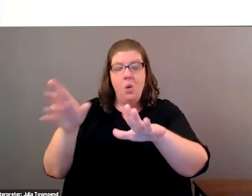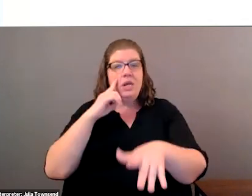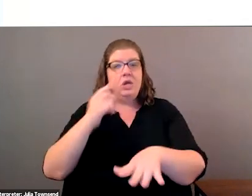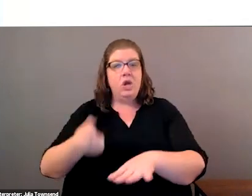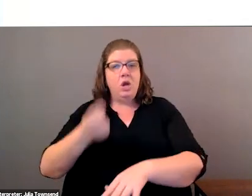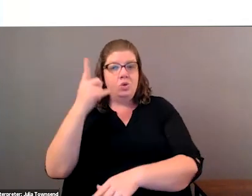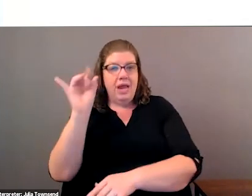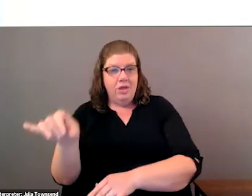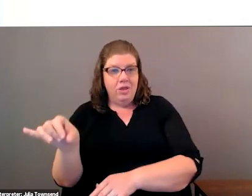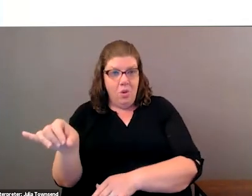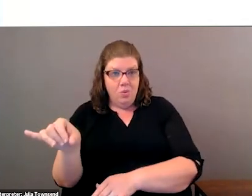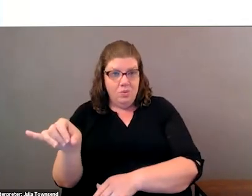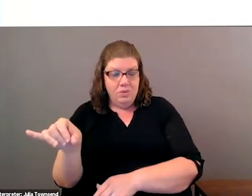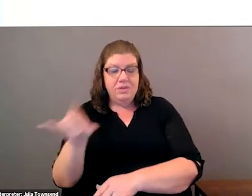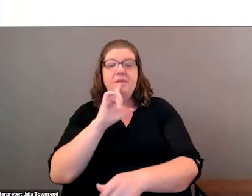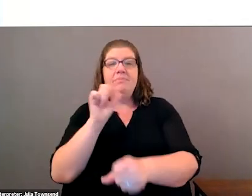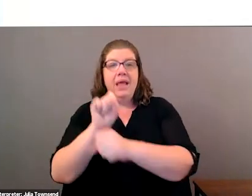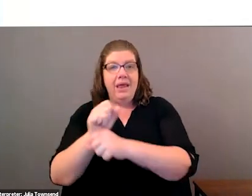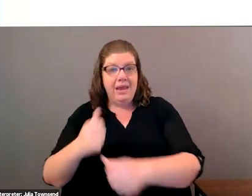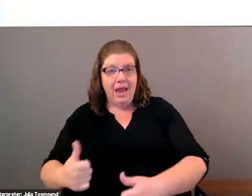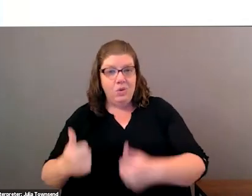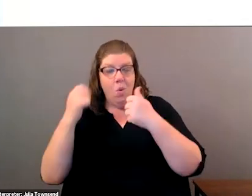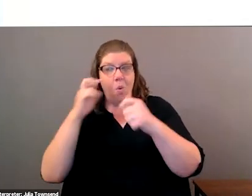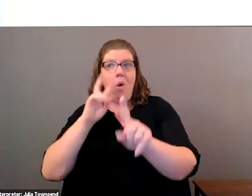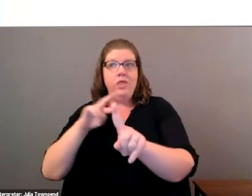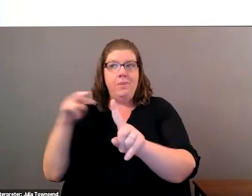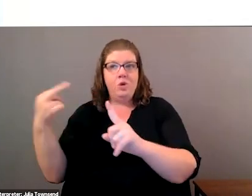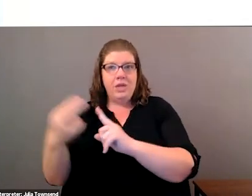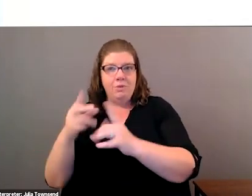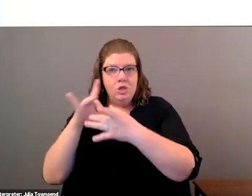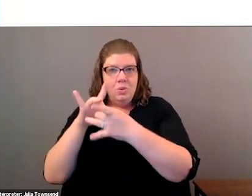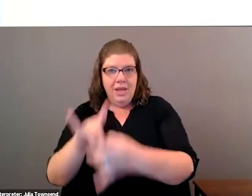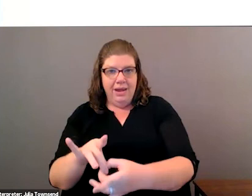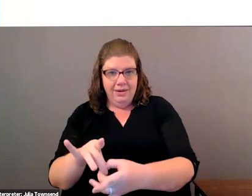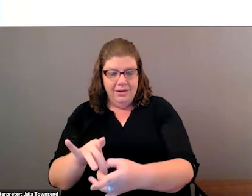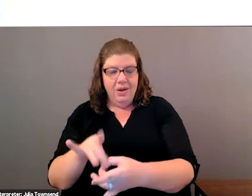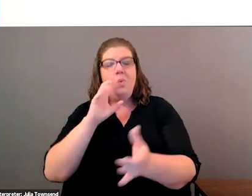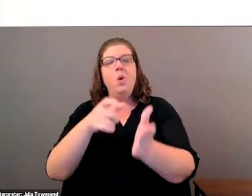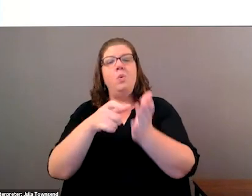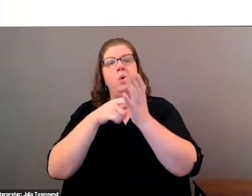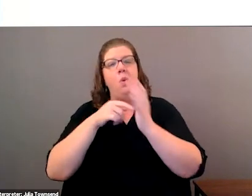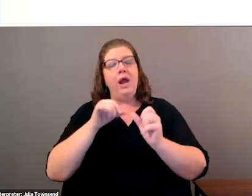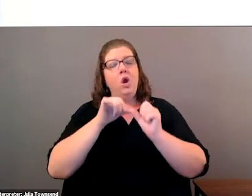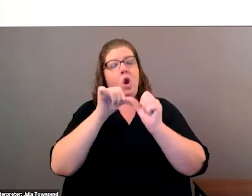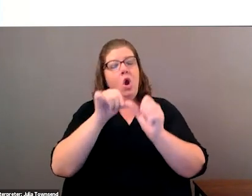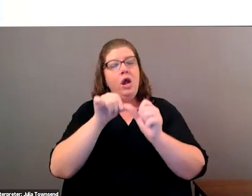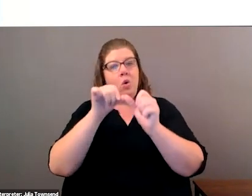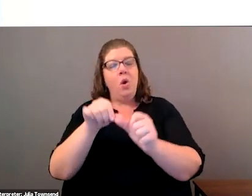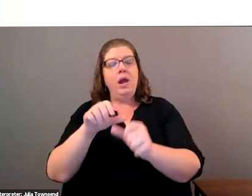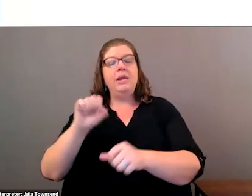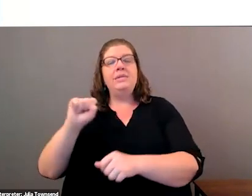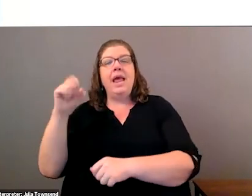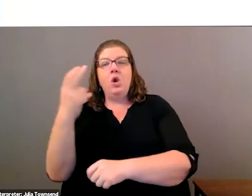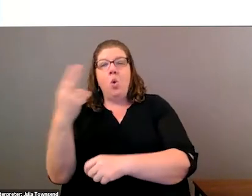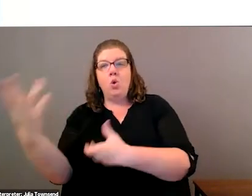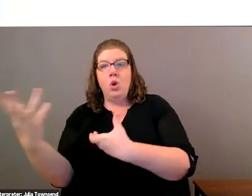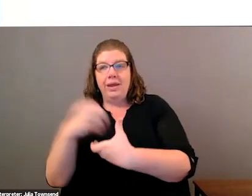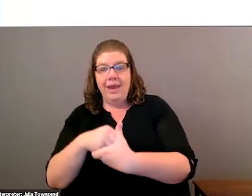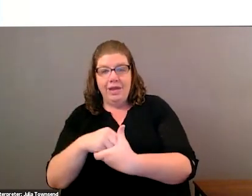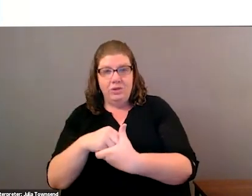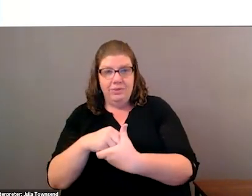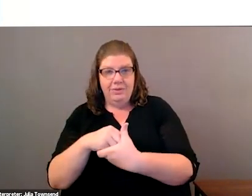trade-offs in actuality or the perceptions related to those, and that will require ongoing stakeholder engagement